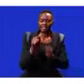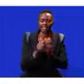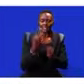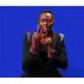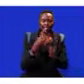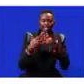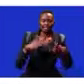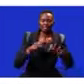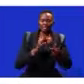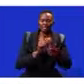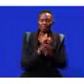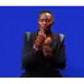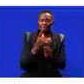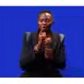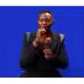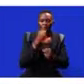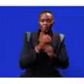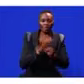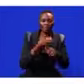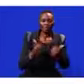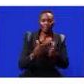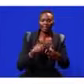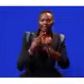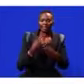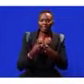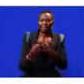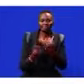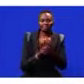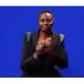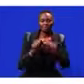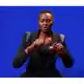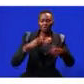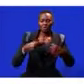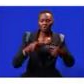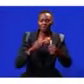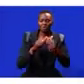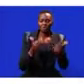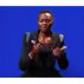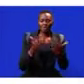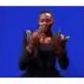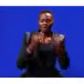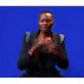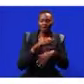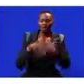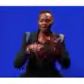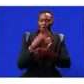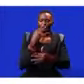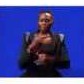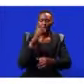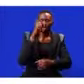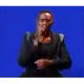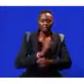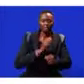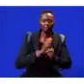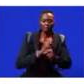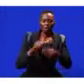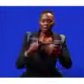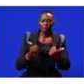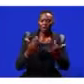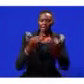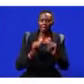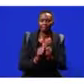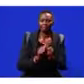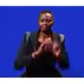adek. Kachiel ok rabi na. Kuro nyaka adek ote nyaka ti. So,